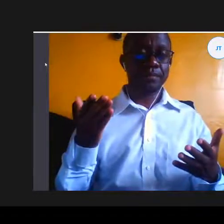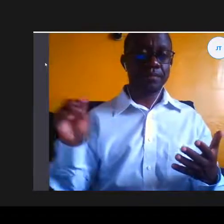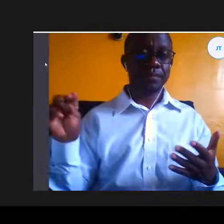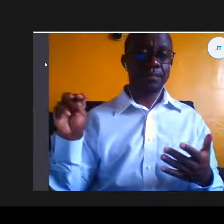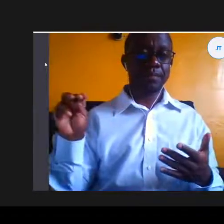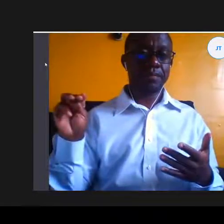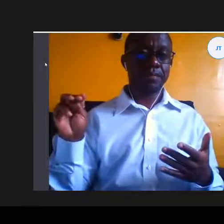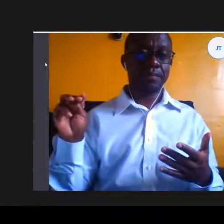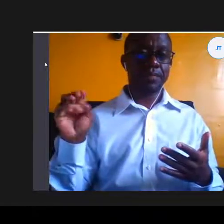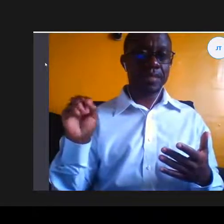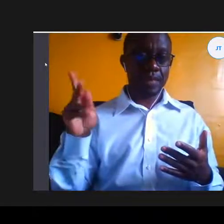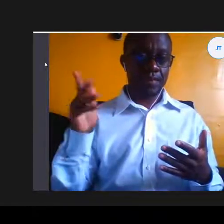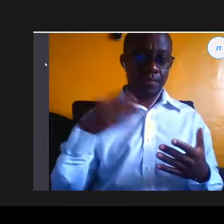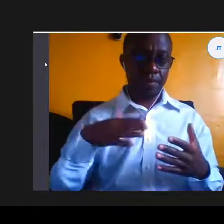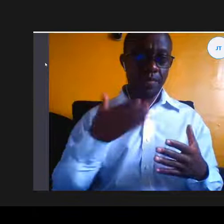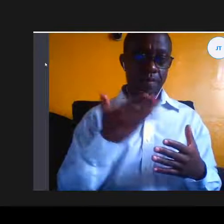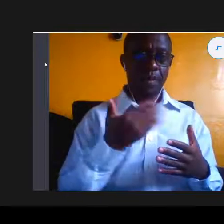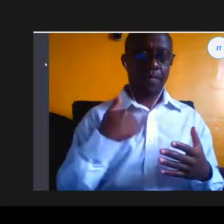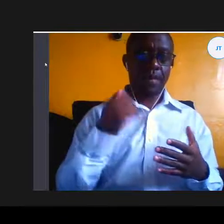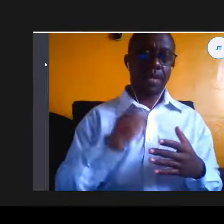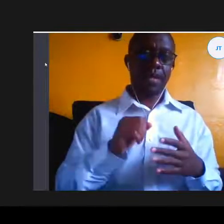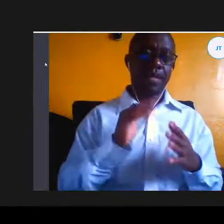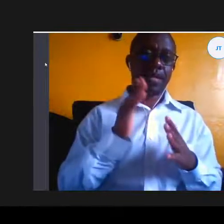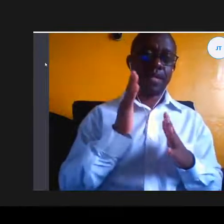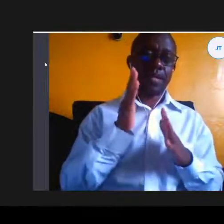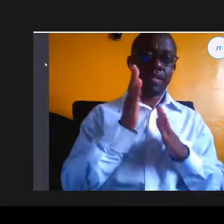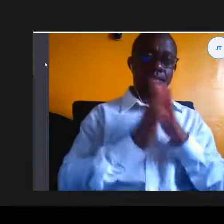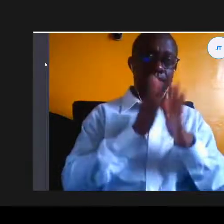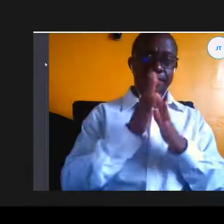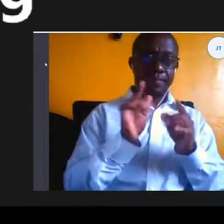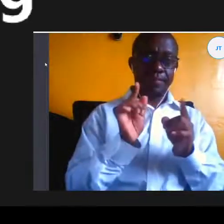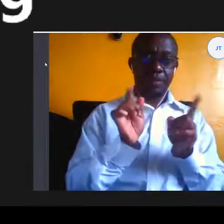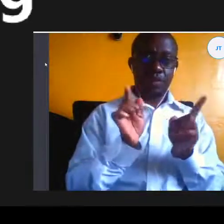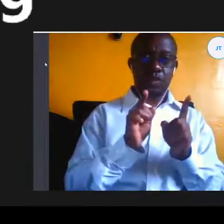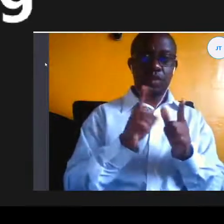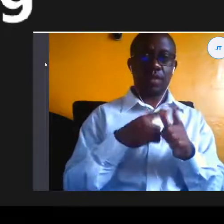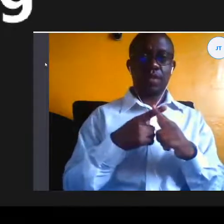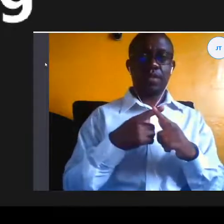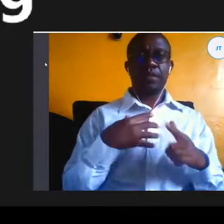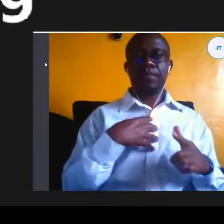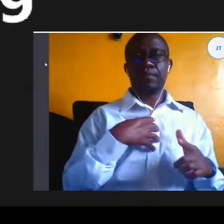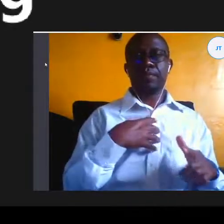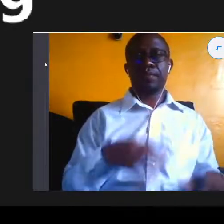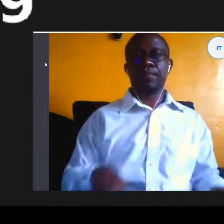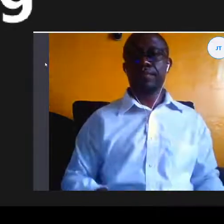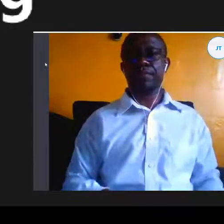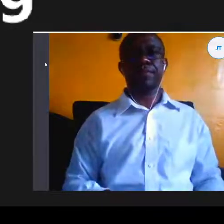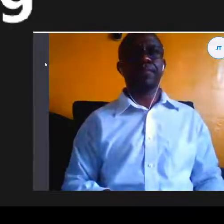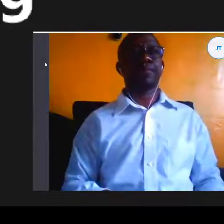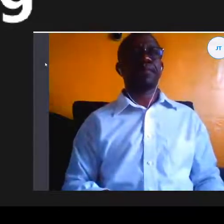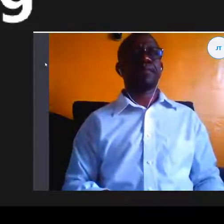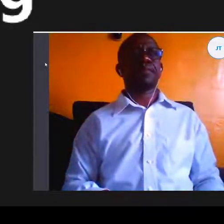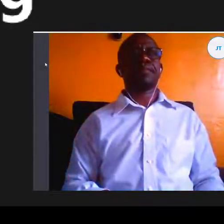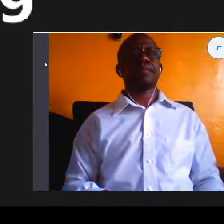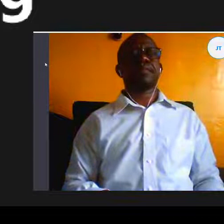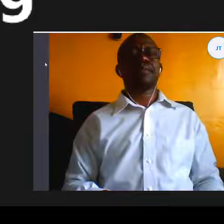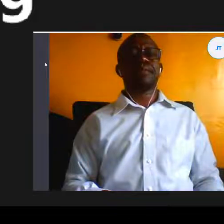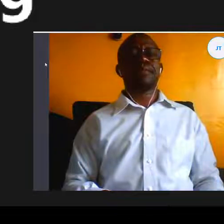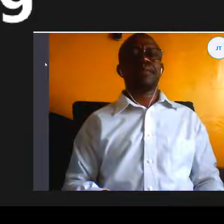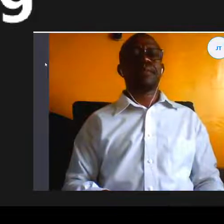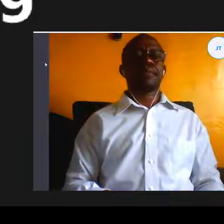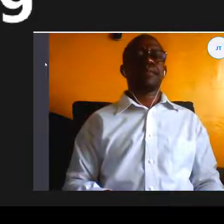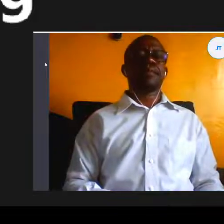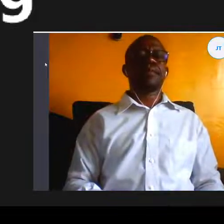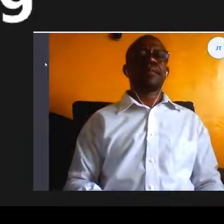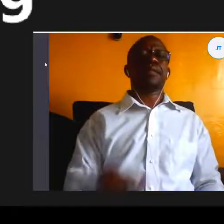If people are still there, I can say something. Okay. All right. Okay, Maximilian, because